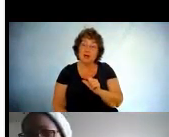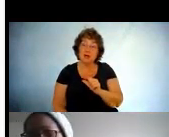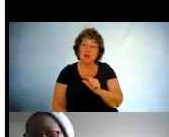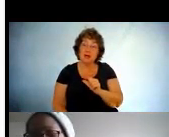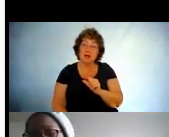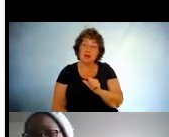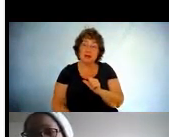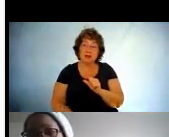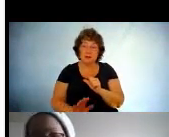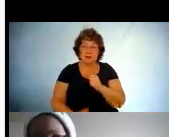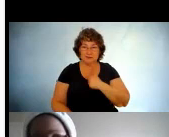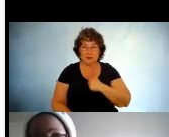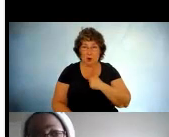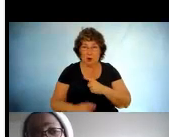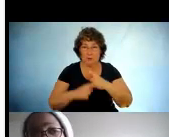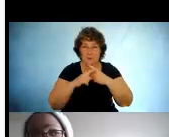Sorry, I was muted.